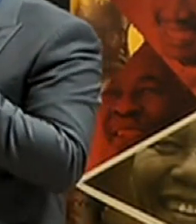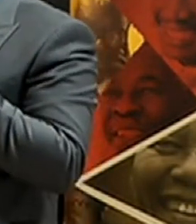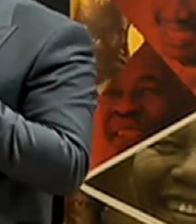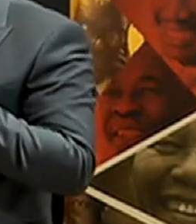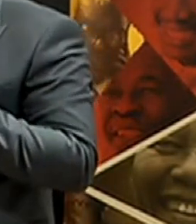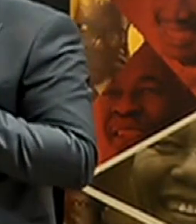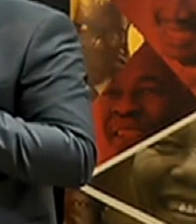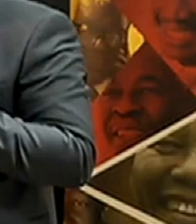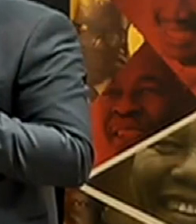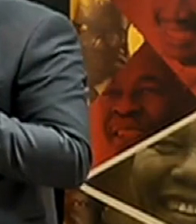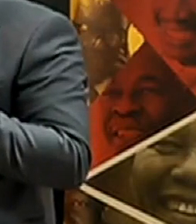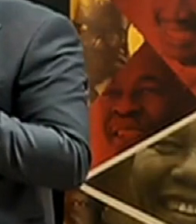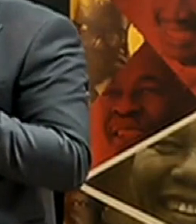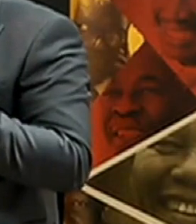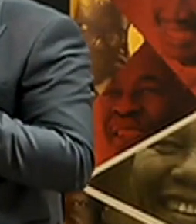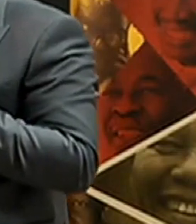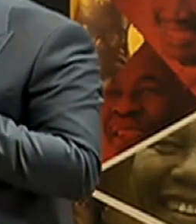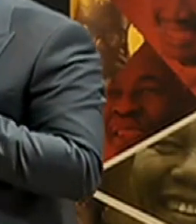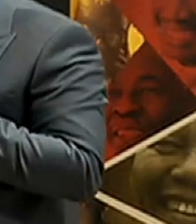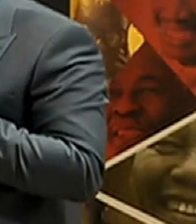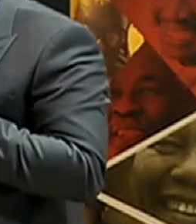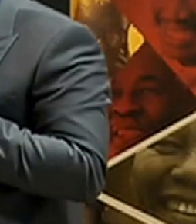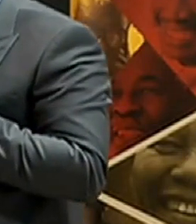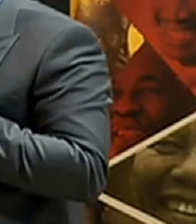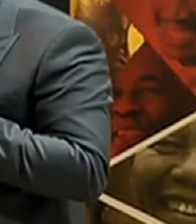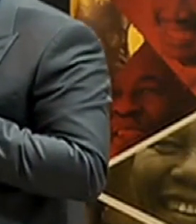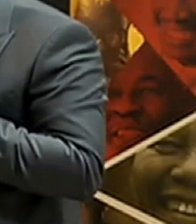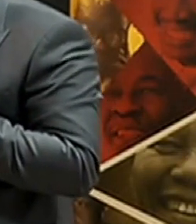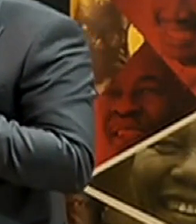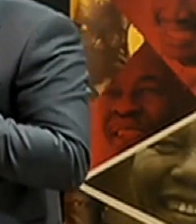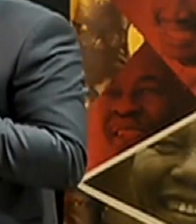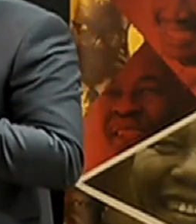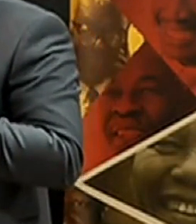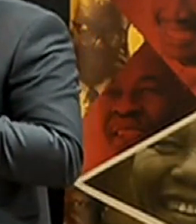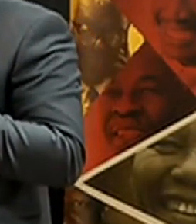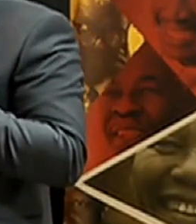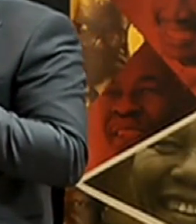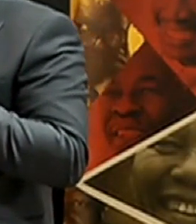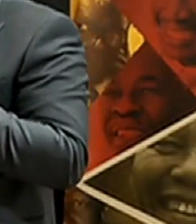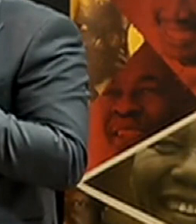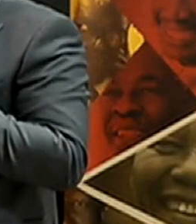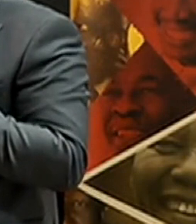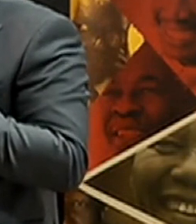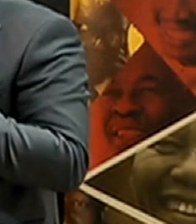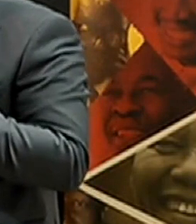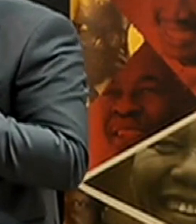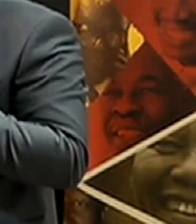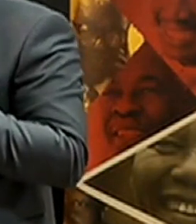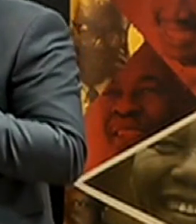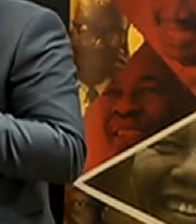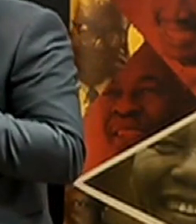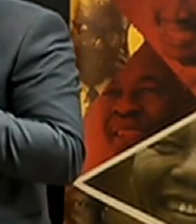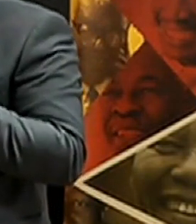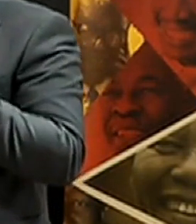province, the Reverend Dr. Mamisa Chapulanyeweni Field Hospital, which will give us 1,400